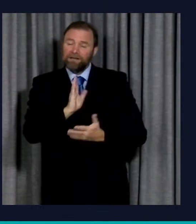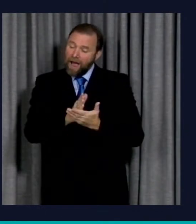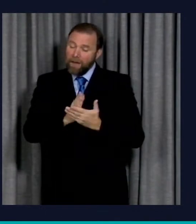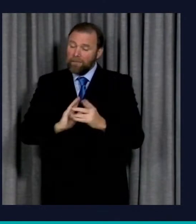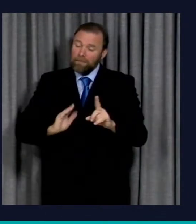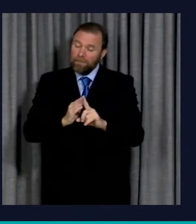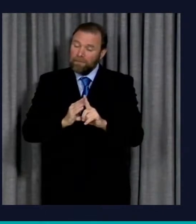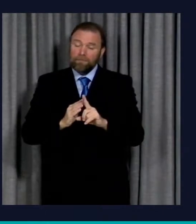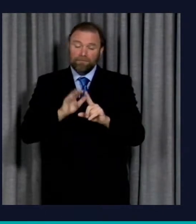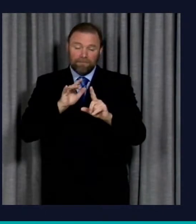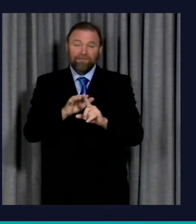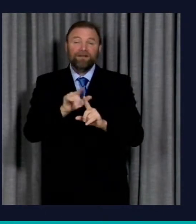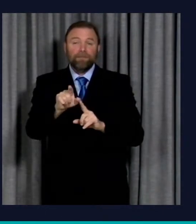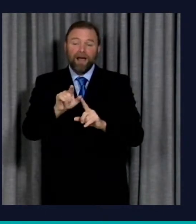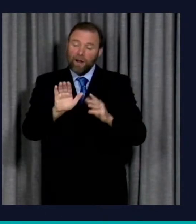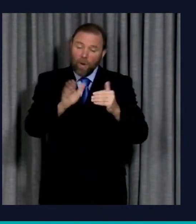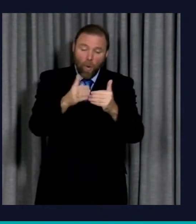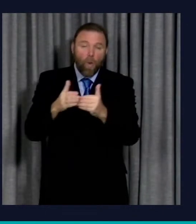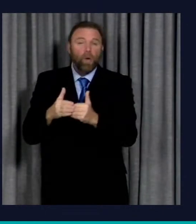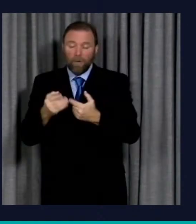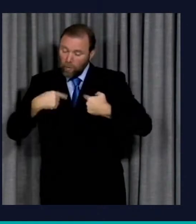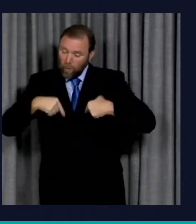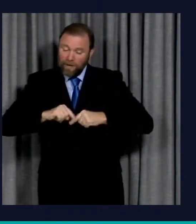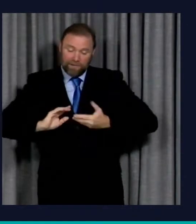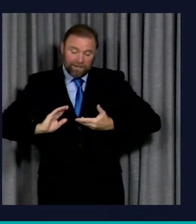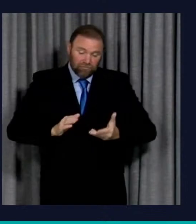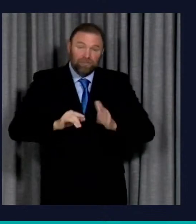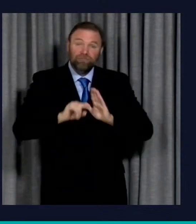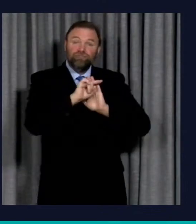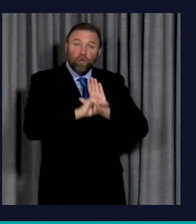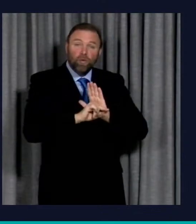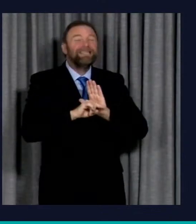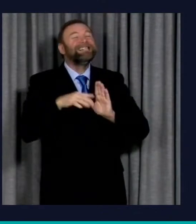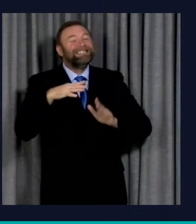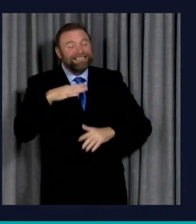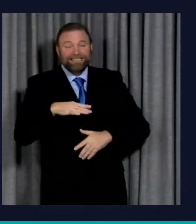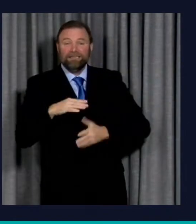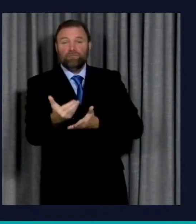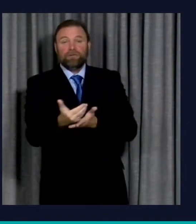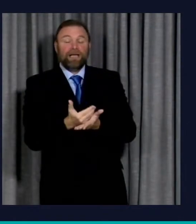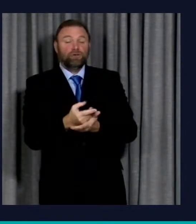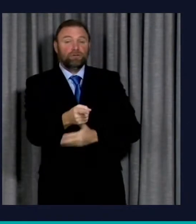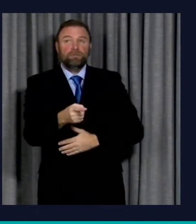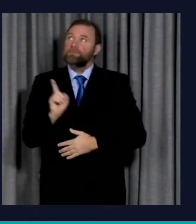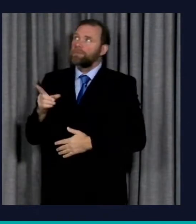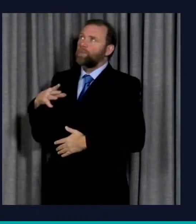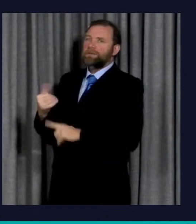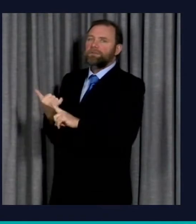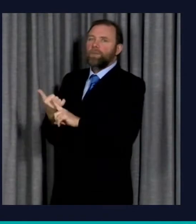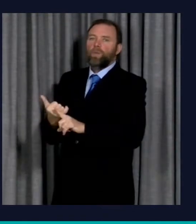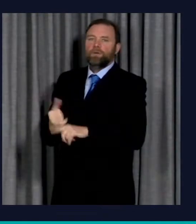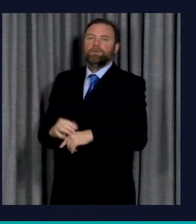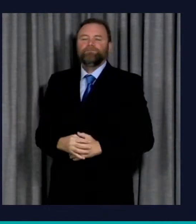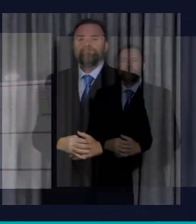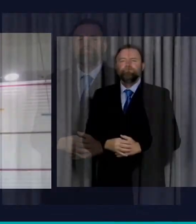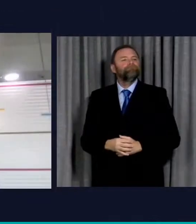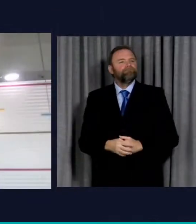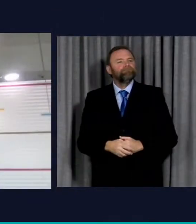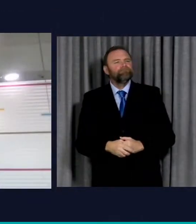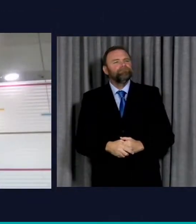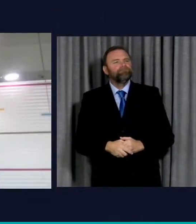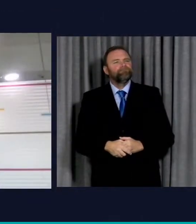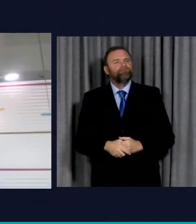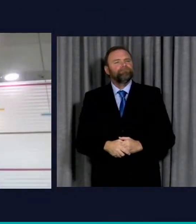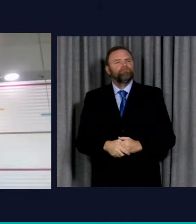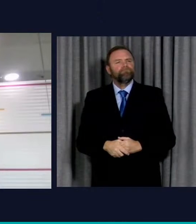the extra protections that will need to be there when they reopen after Christmas. And can I